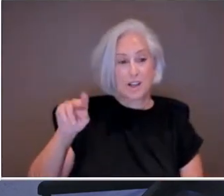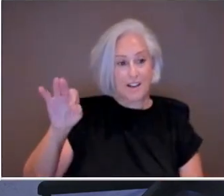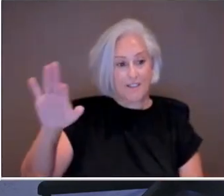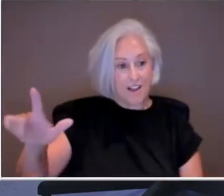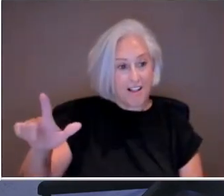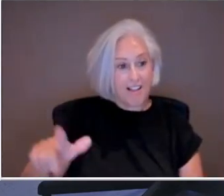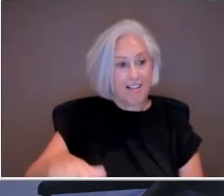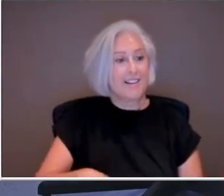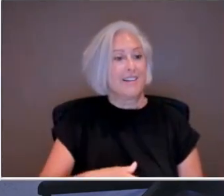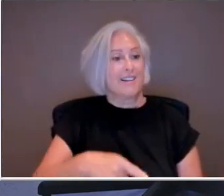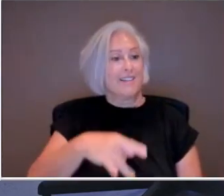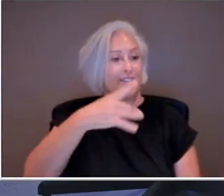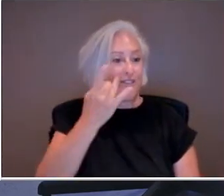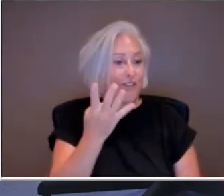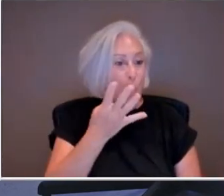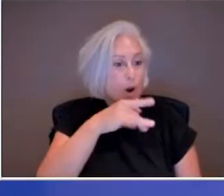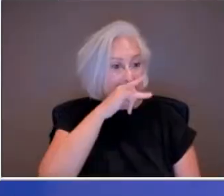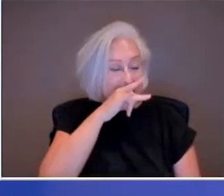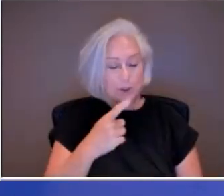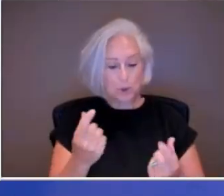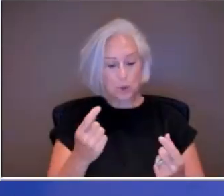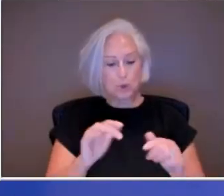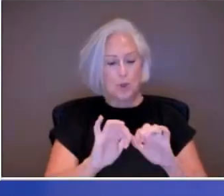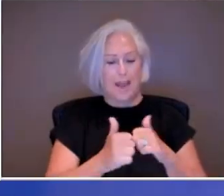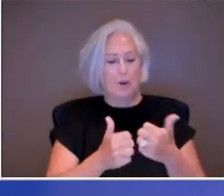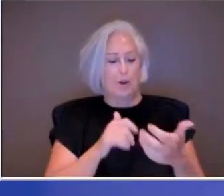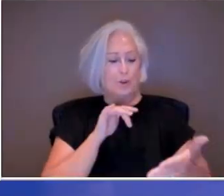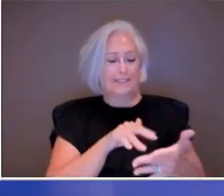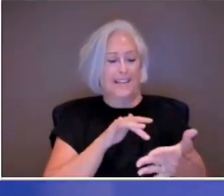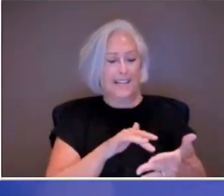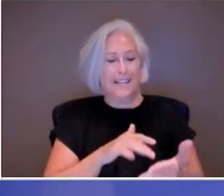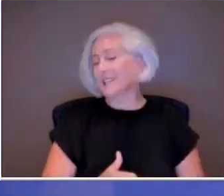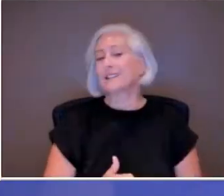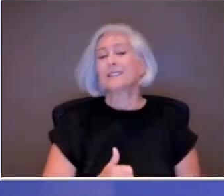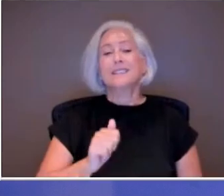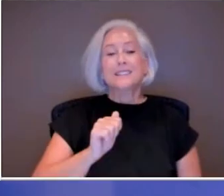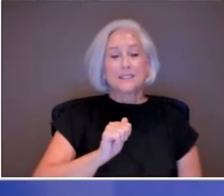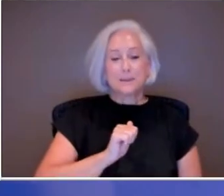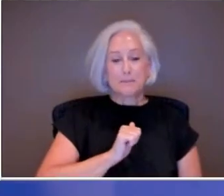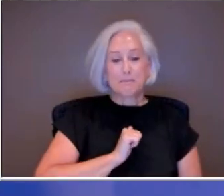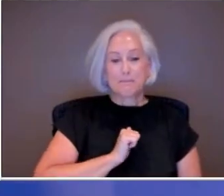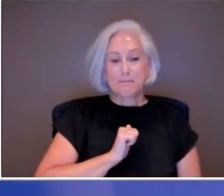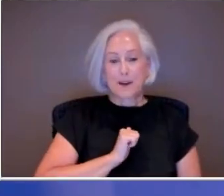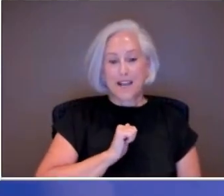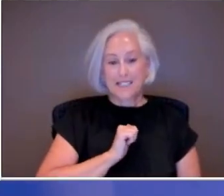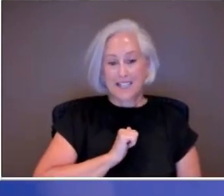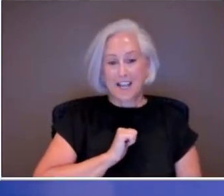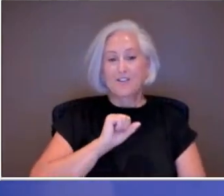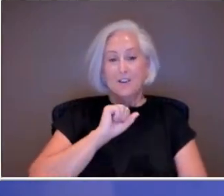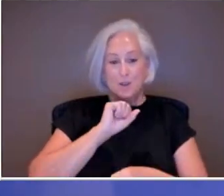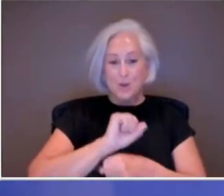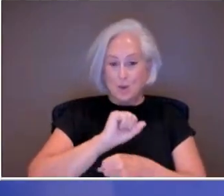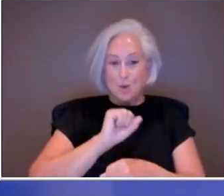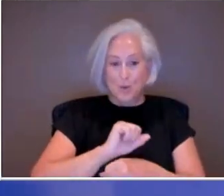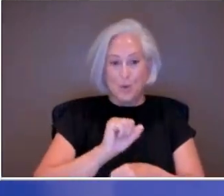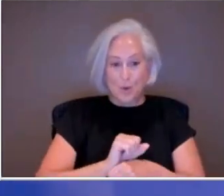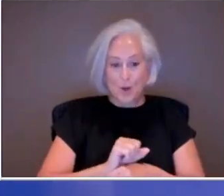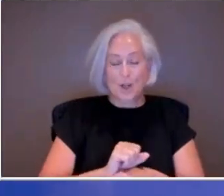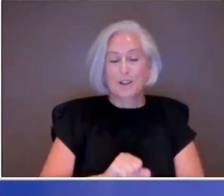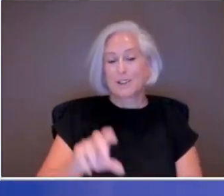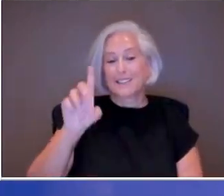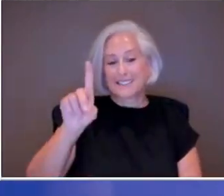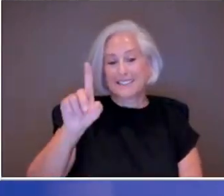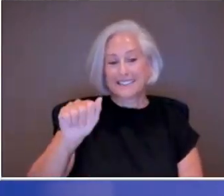go to study? So I'm actually also working at the district attorney's office with the